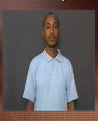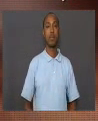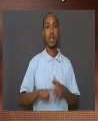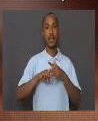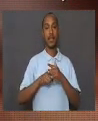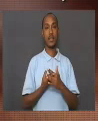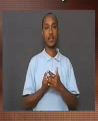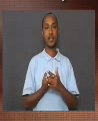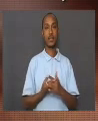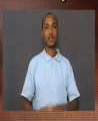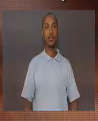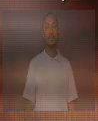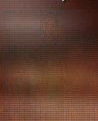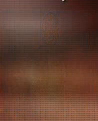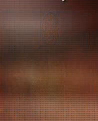Begin.